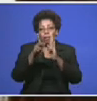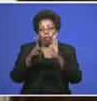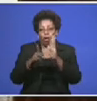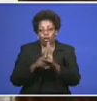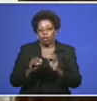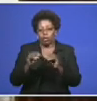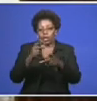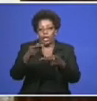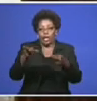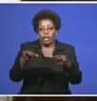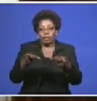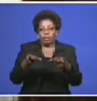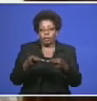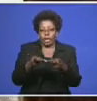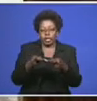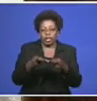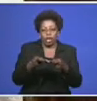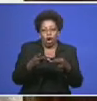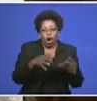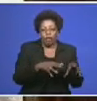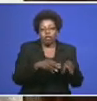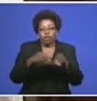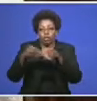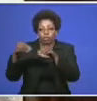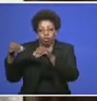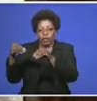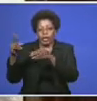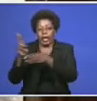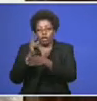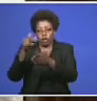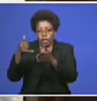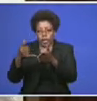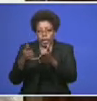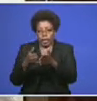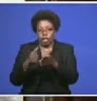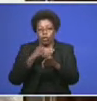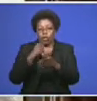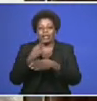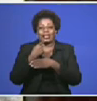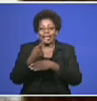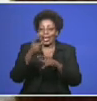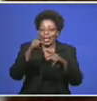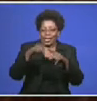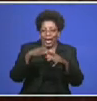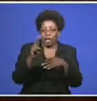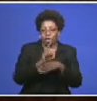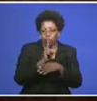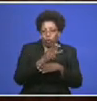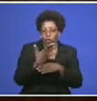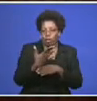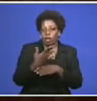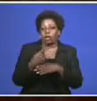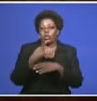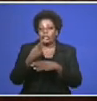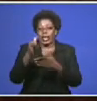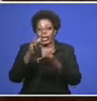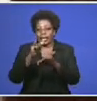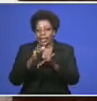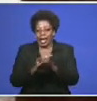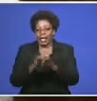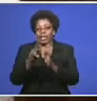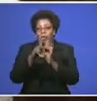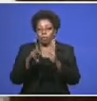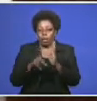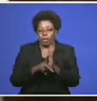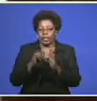in place for the extraction and utilization of it. So we're not saying that it can't be utilized. We're saying that we have to make sure that the policies